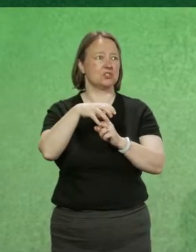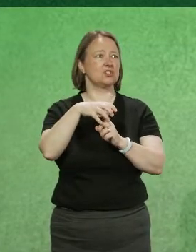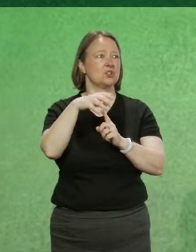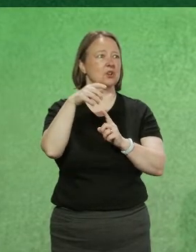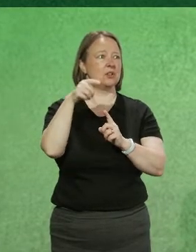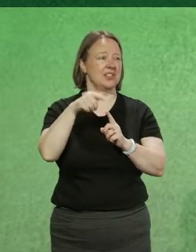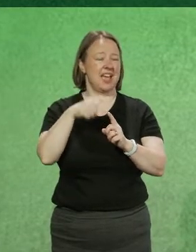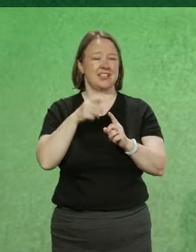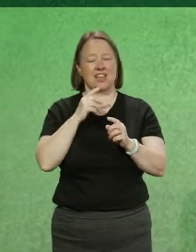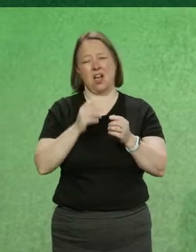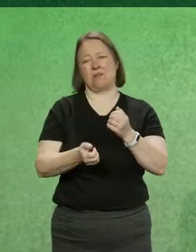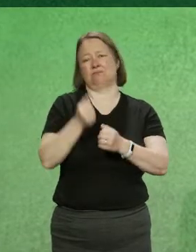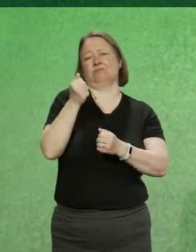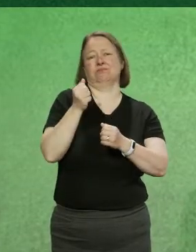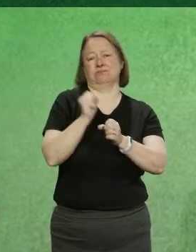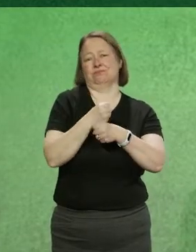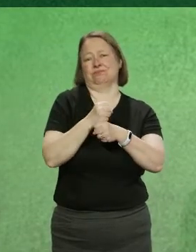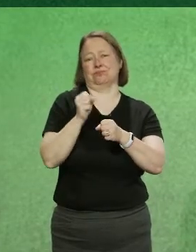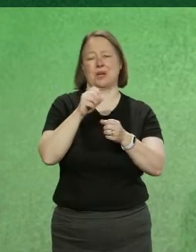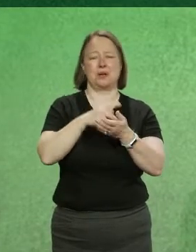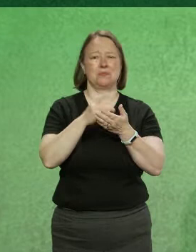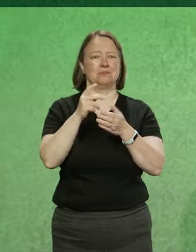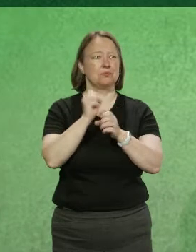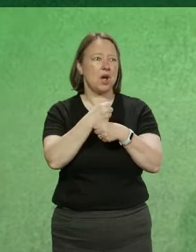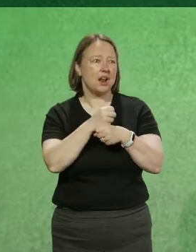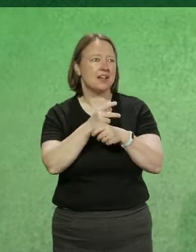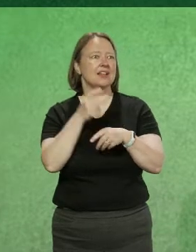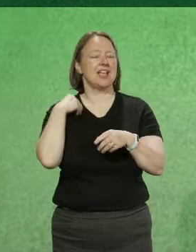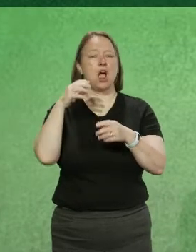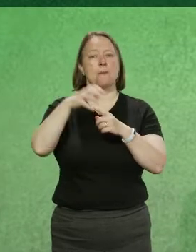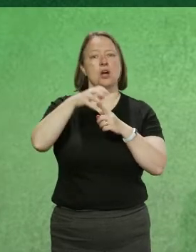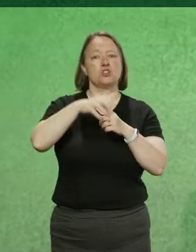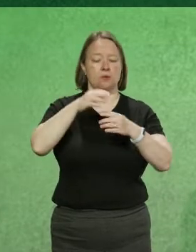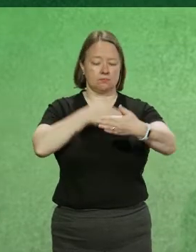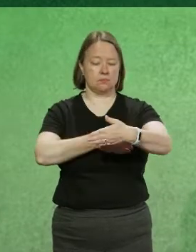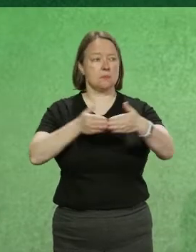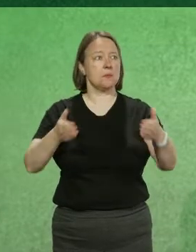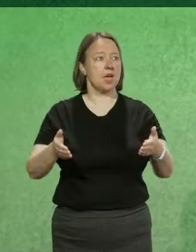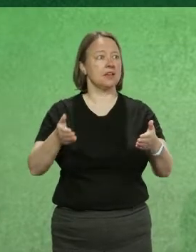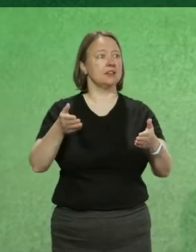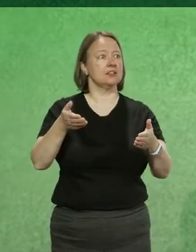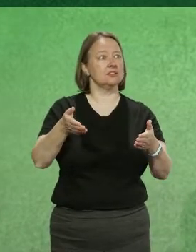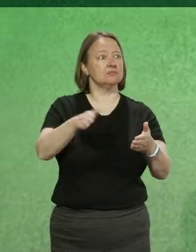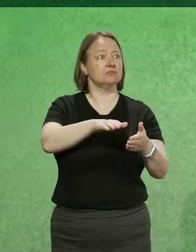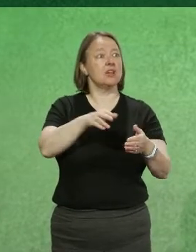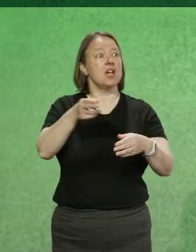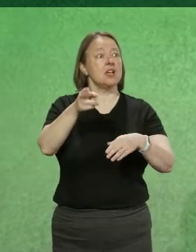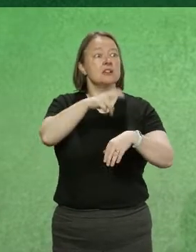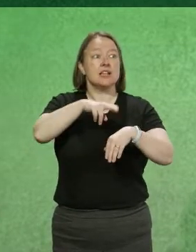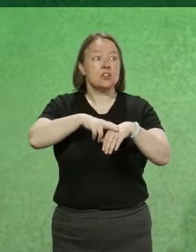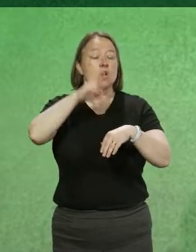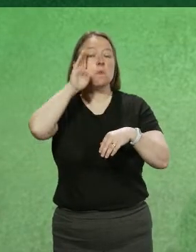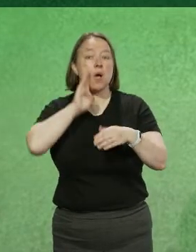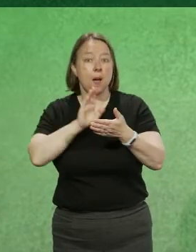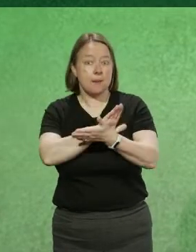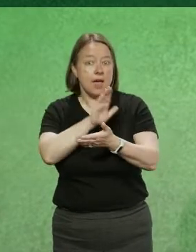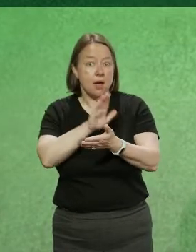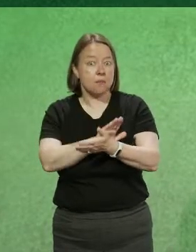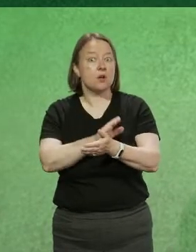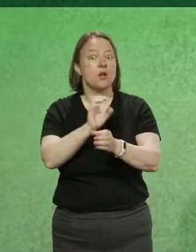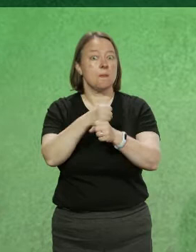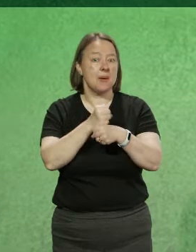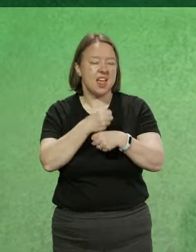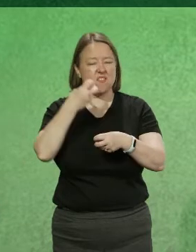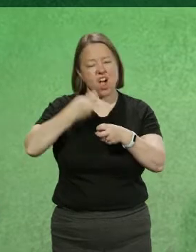principal product. As you can see here, this is our mushroom packaging that is made of a natural brown paper made of hardwood